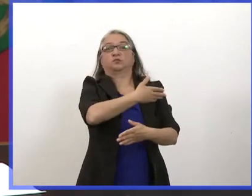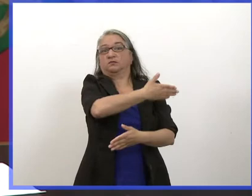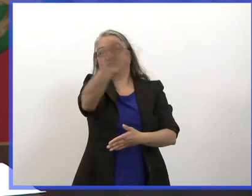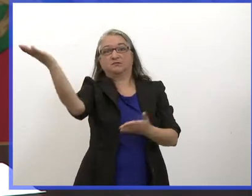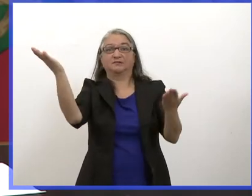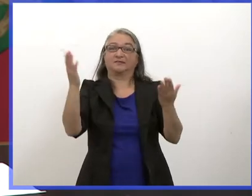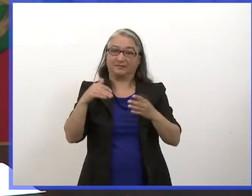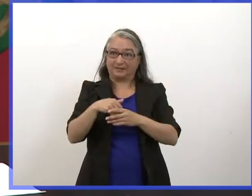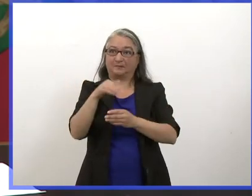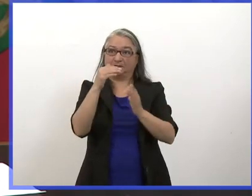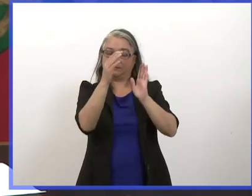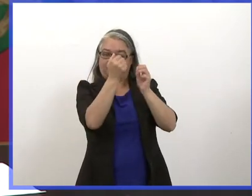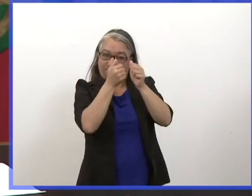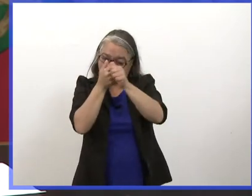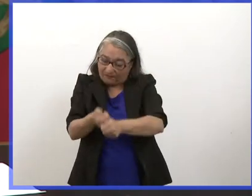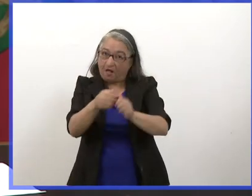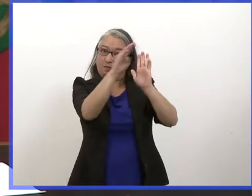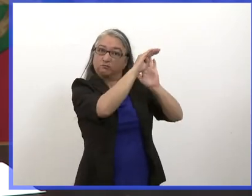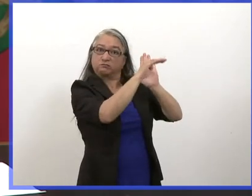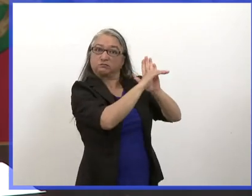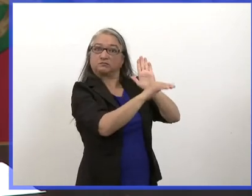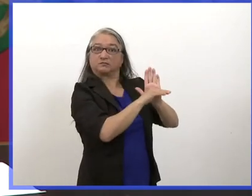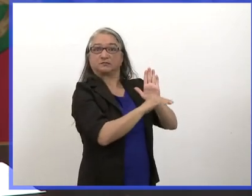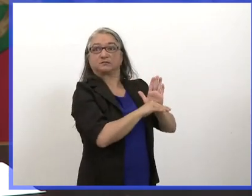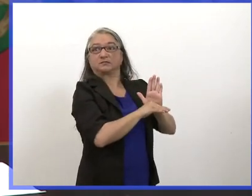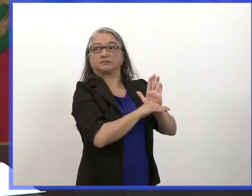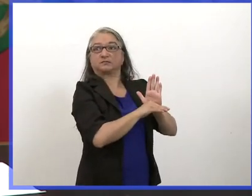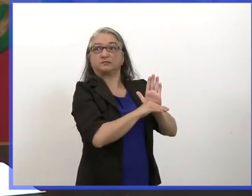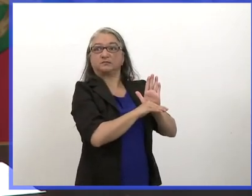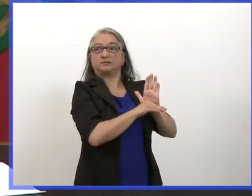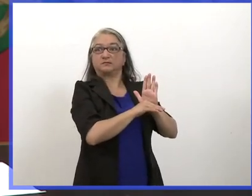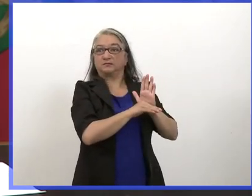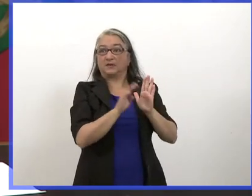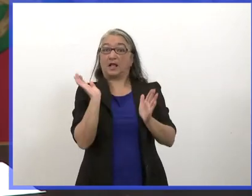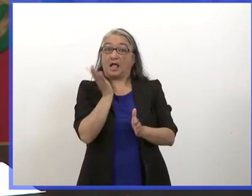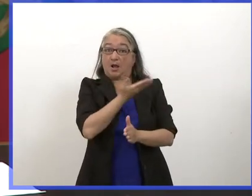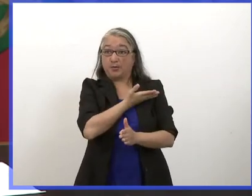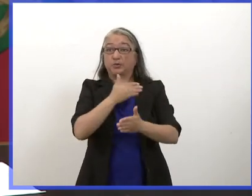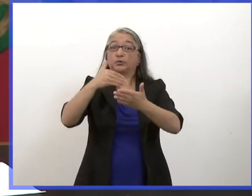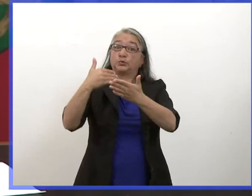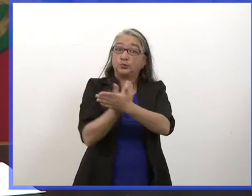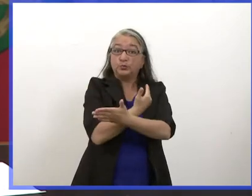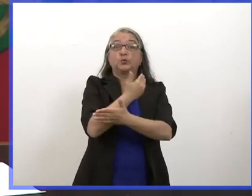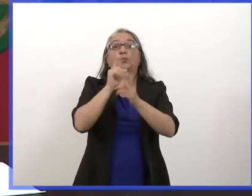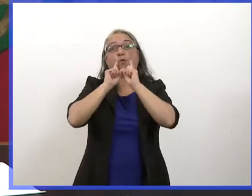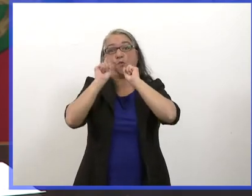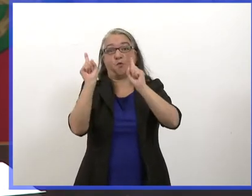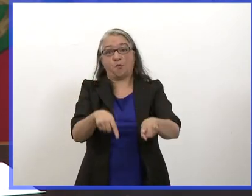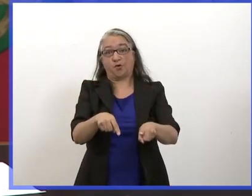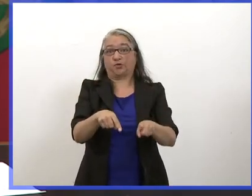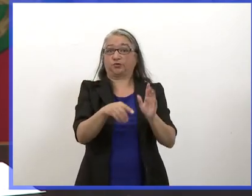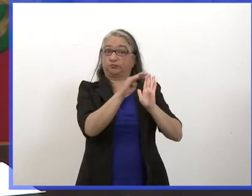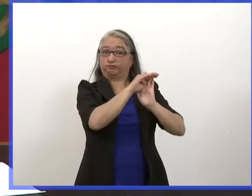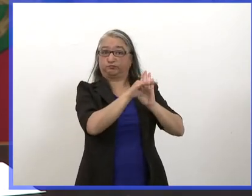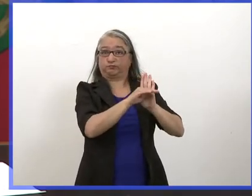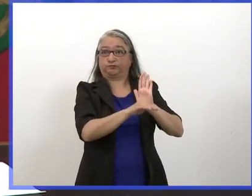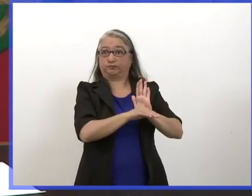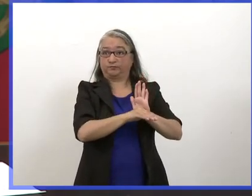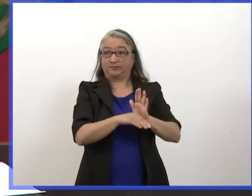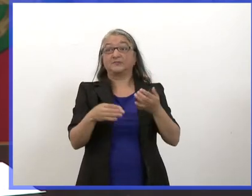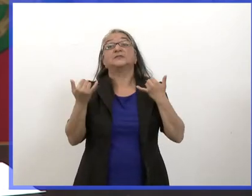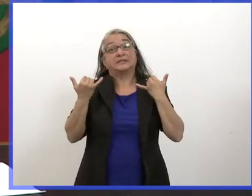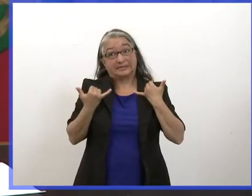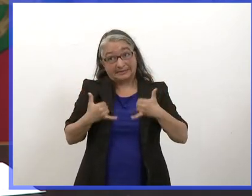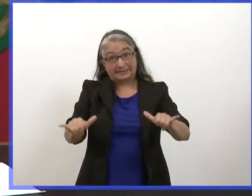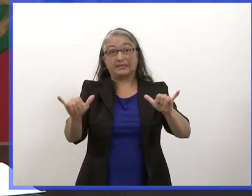And these include restrictions that we've become familiar with. So indoor public gatherings are not permitted, and visitors